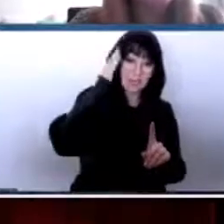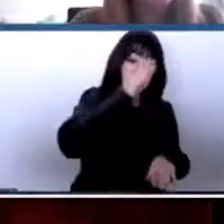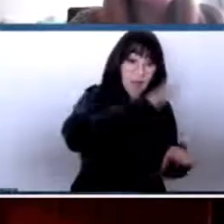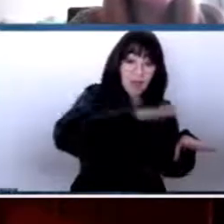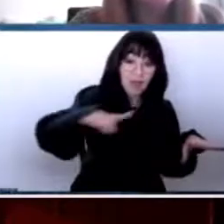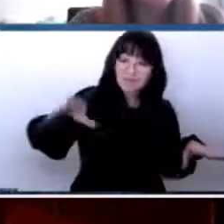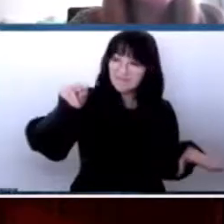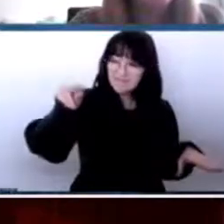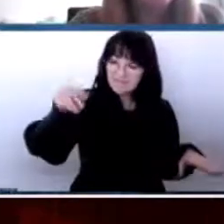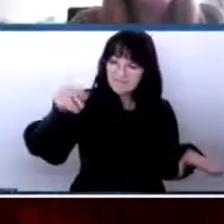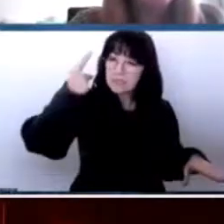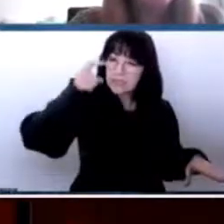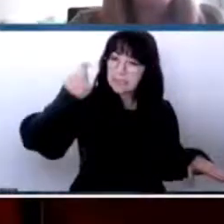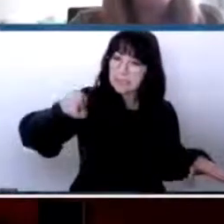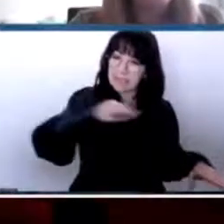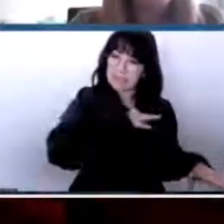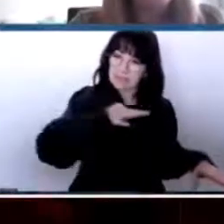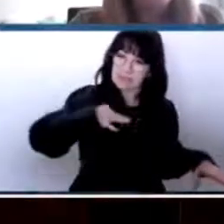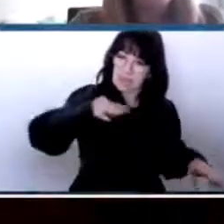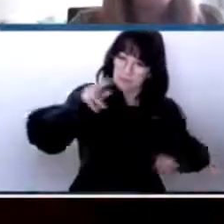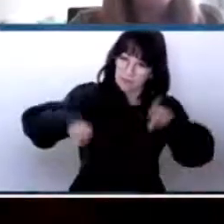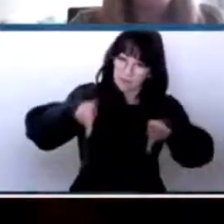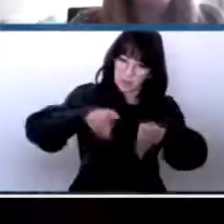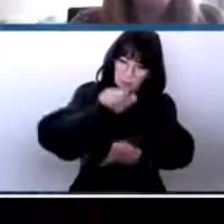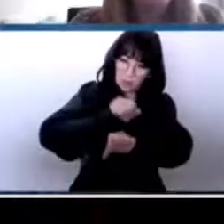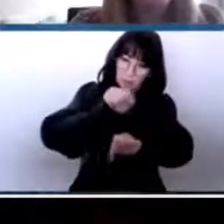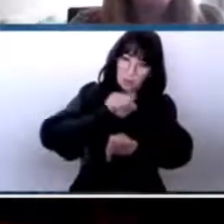did talk to, or we know the